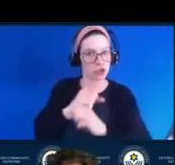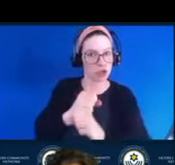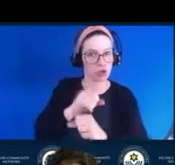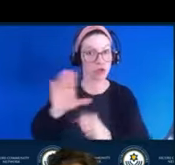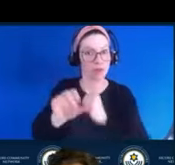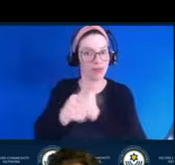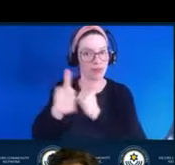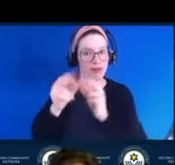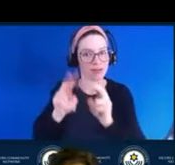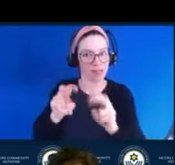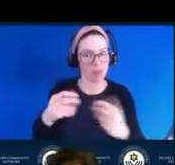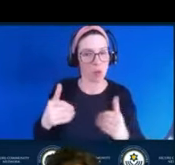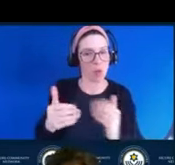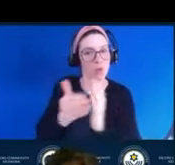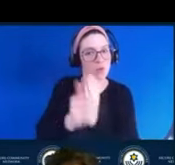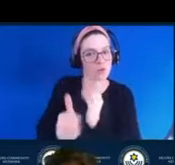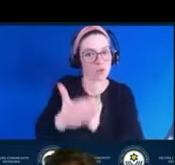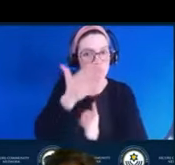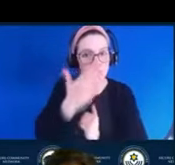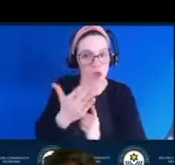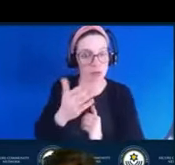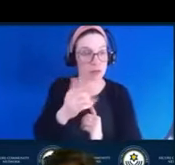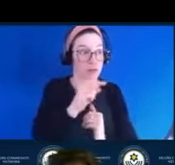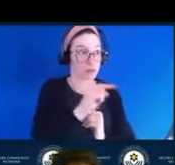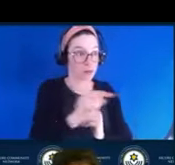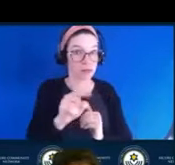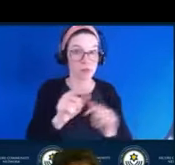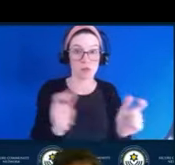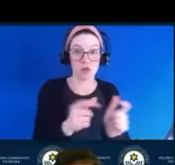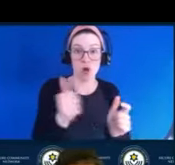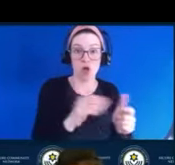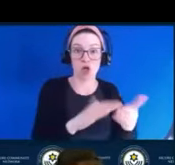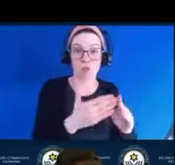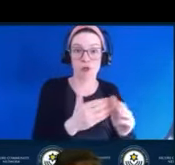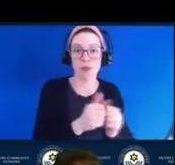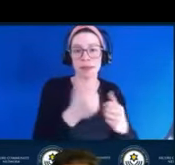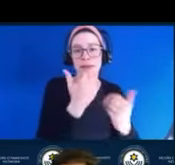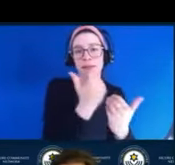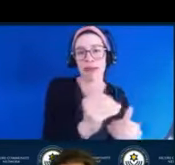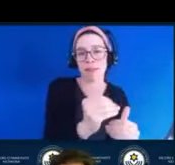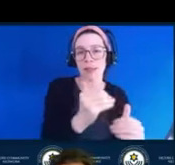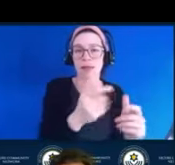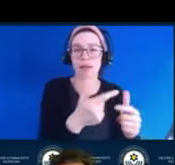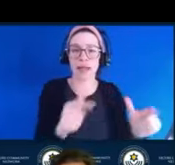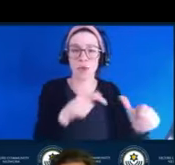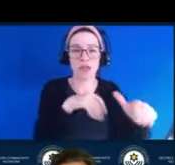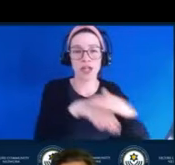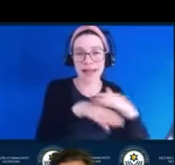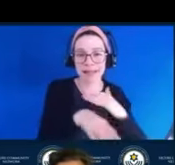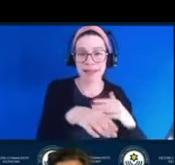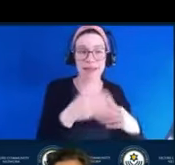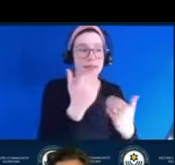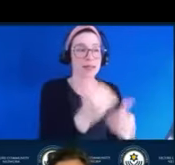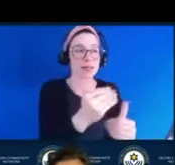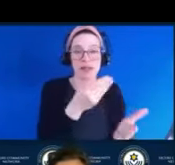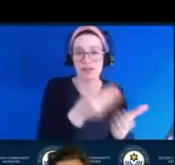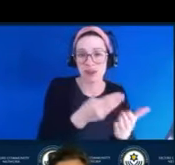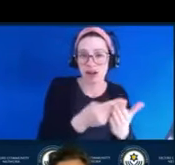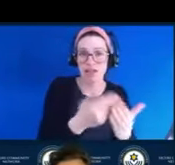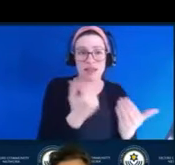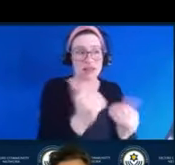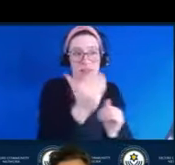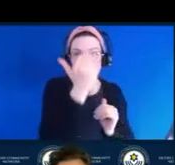assessment, with these smaller communities that don't have that, maybe don't, again, language access, awareness, funds, whatever it might be, how do we